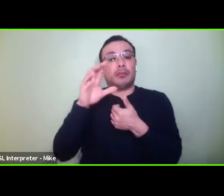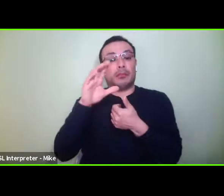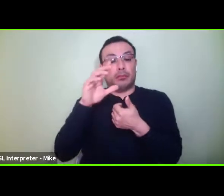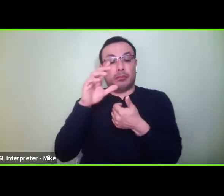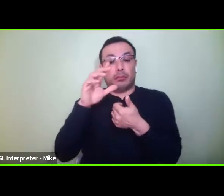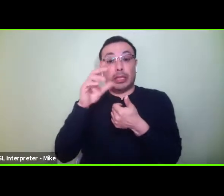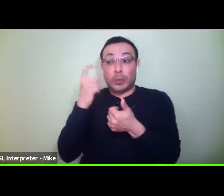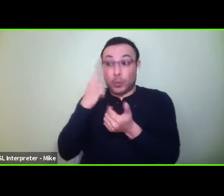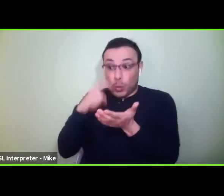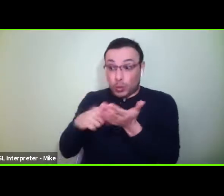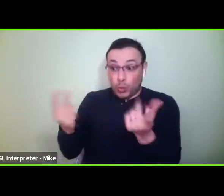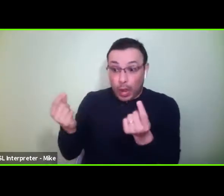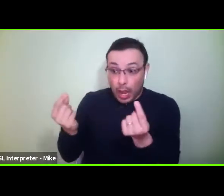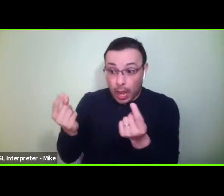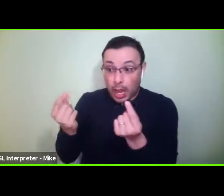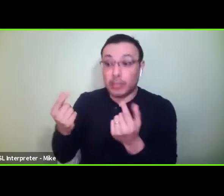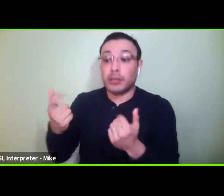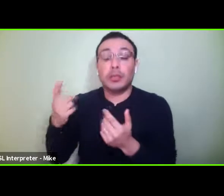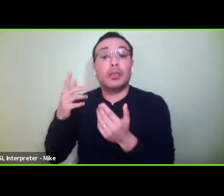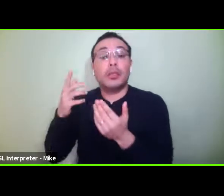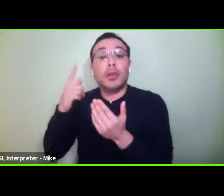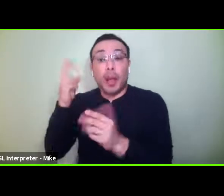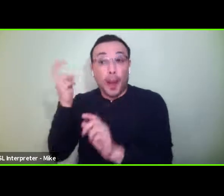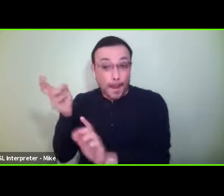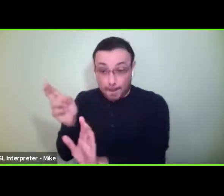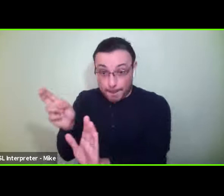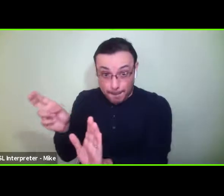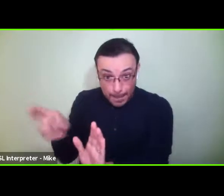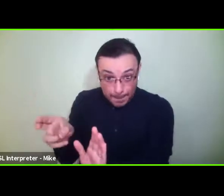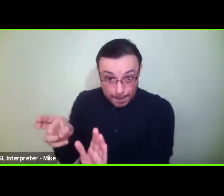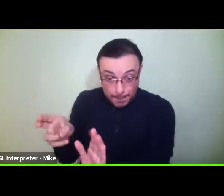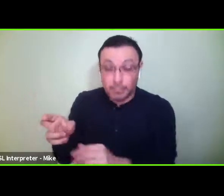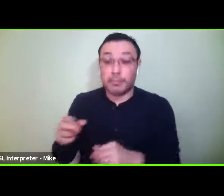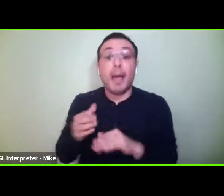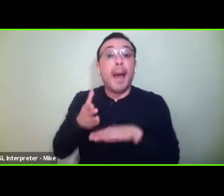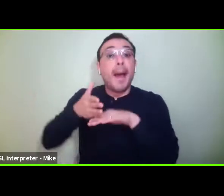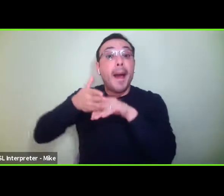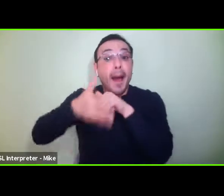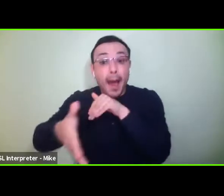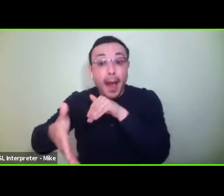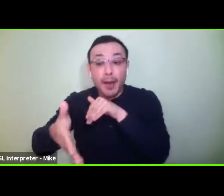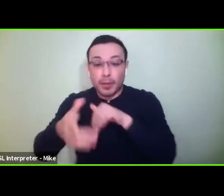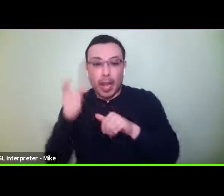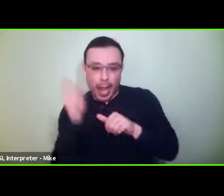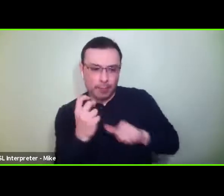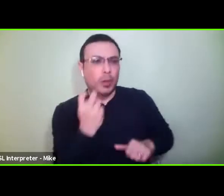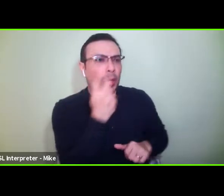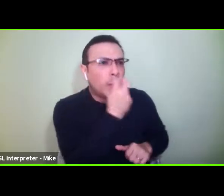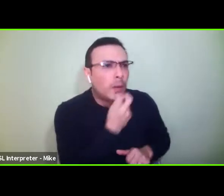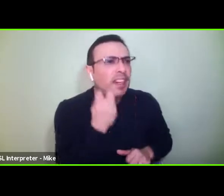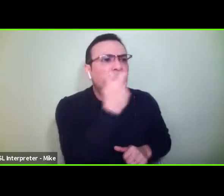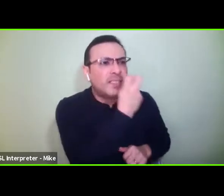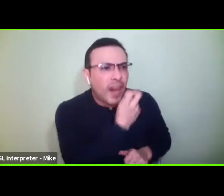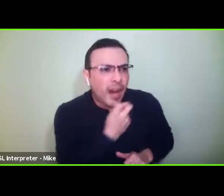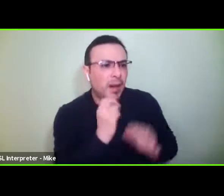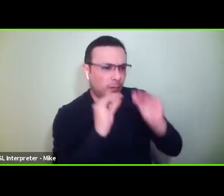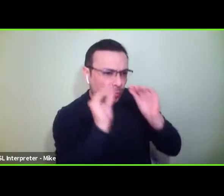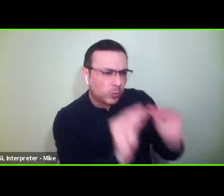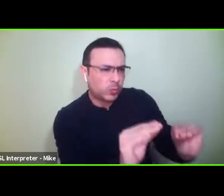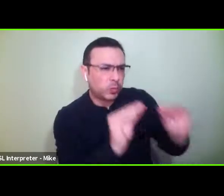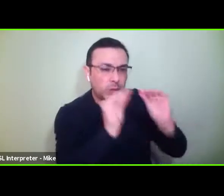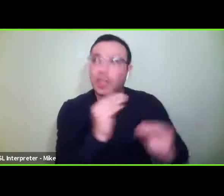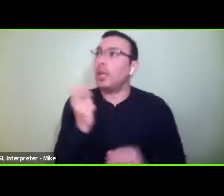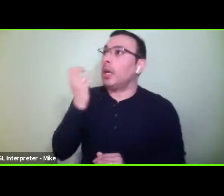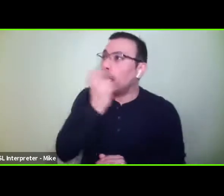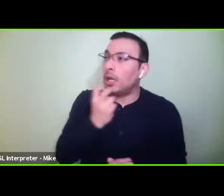the implantation of the cochlear implant, but also in the post-implantation speech therapy protocols, as chronicled by